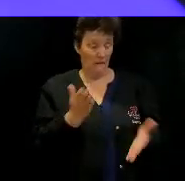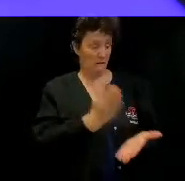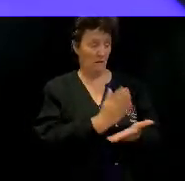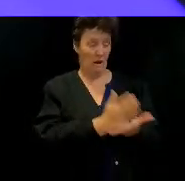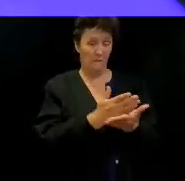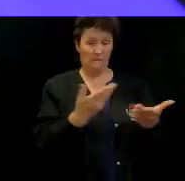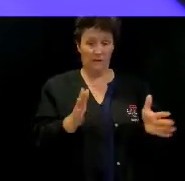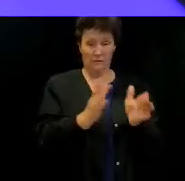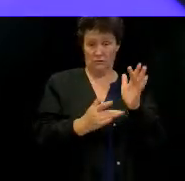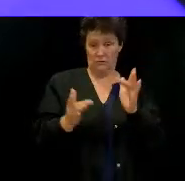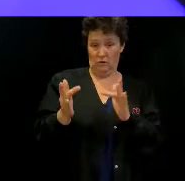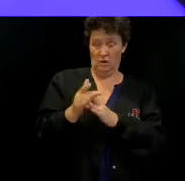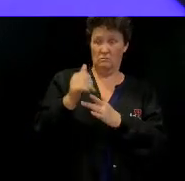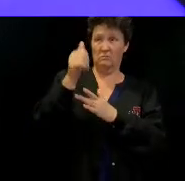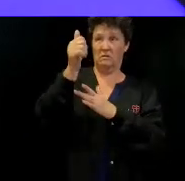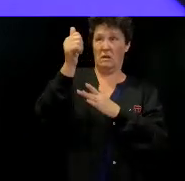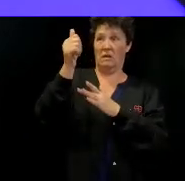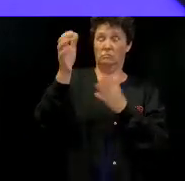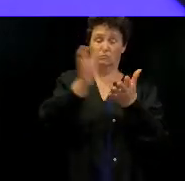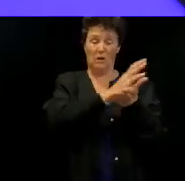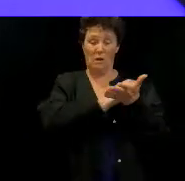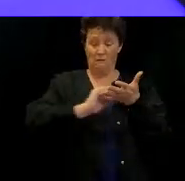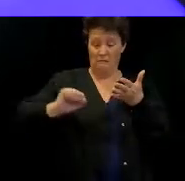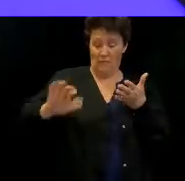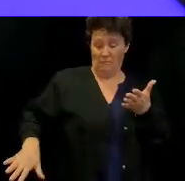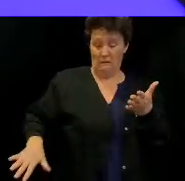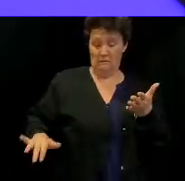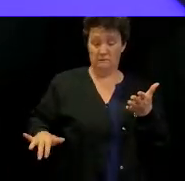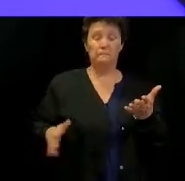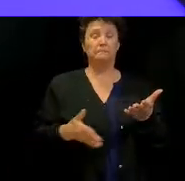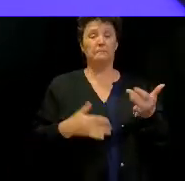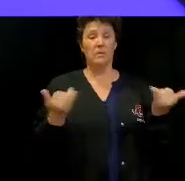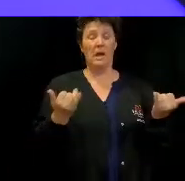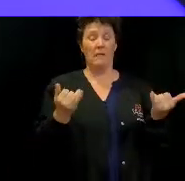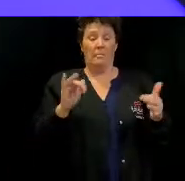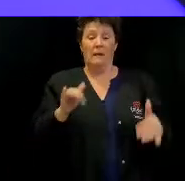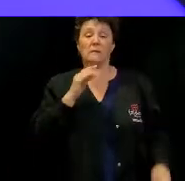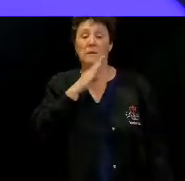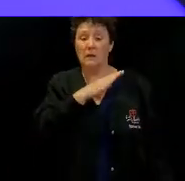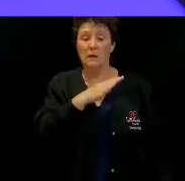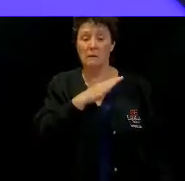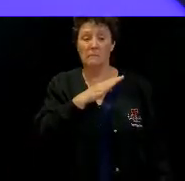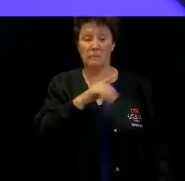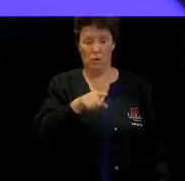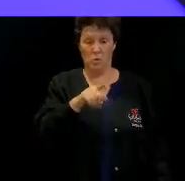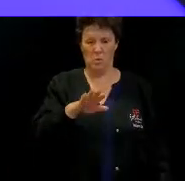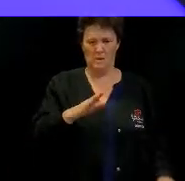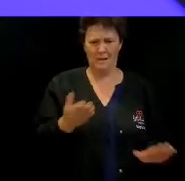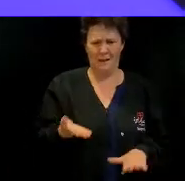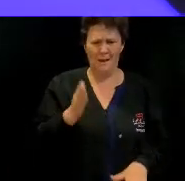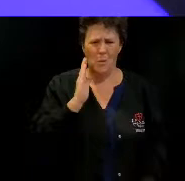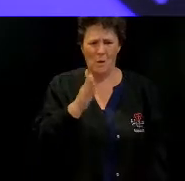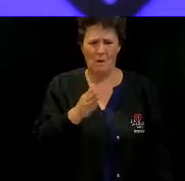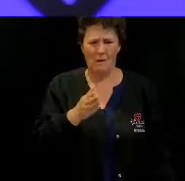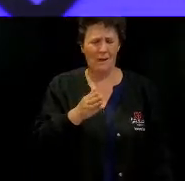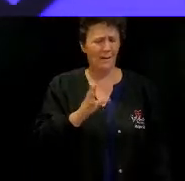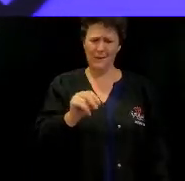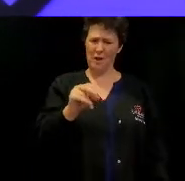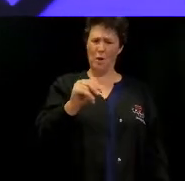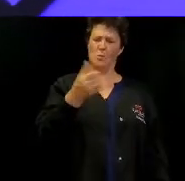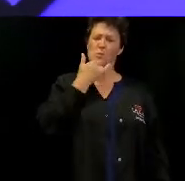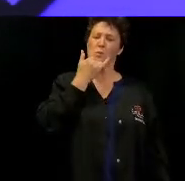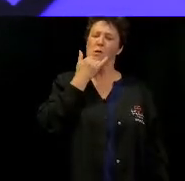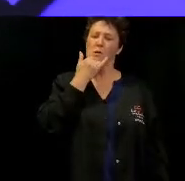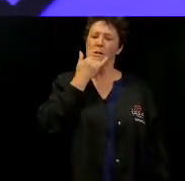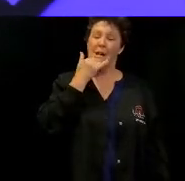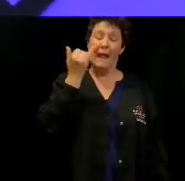listen, this is the lie of the fear. Listen, this is the lie. You're going to die. You're never going to die. If you